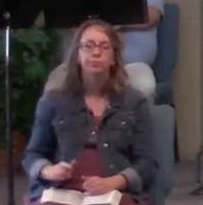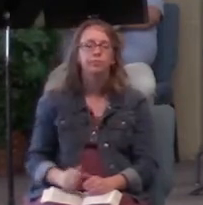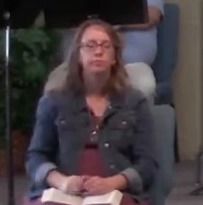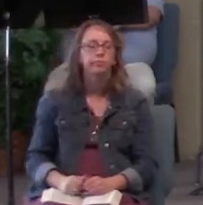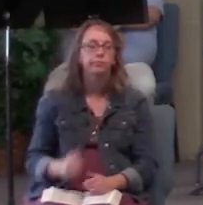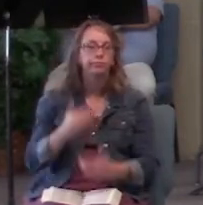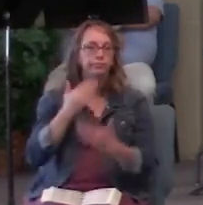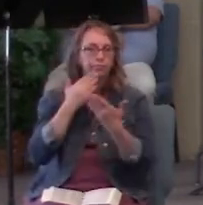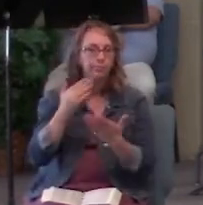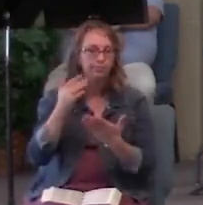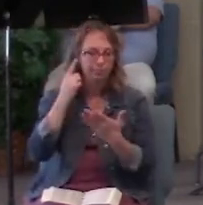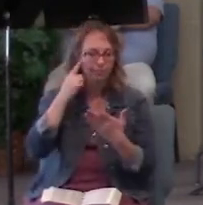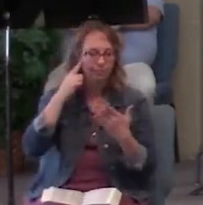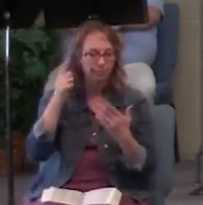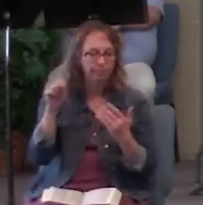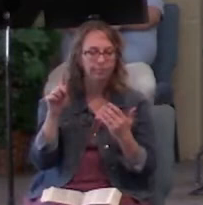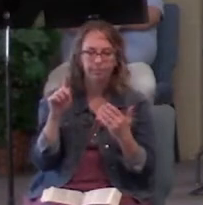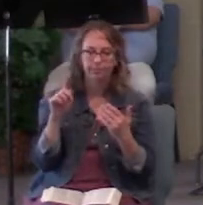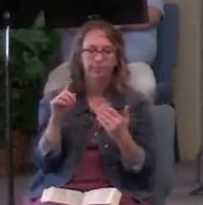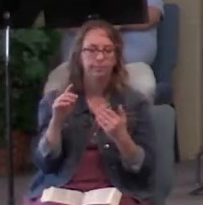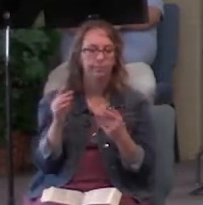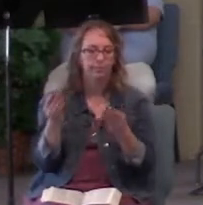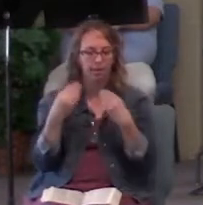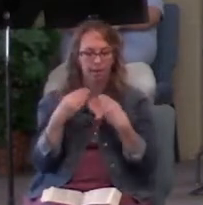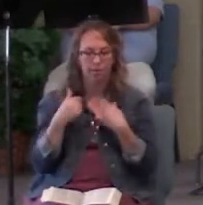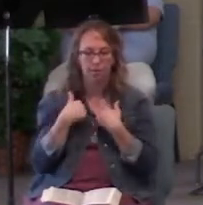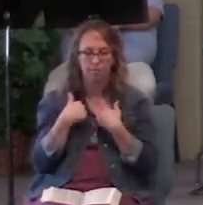Thank you for giving me you.